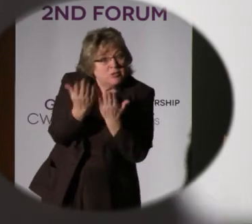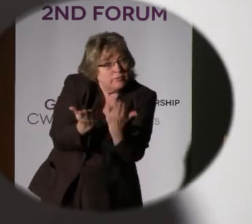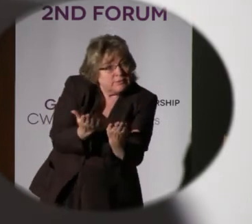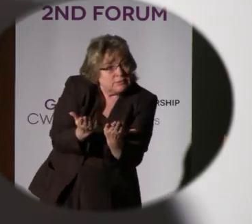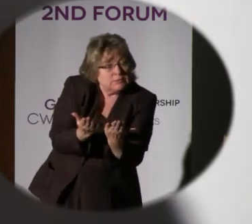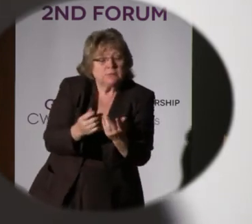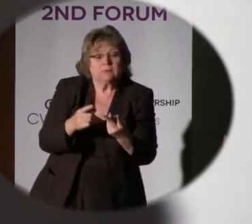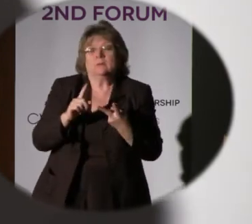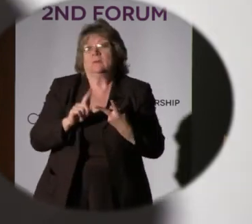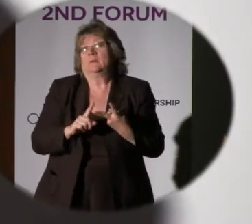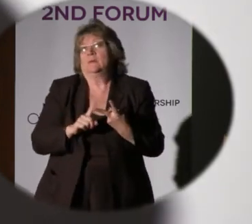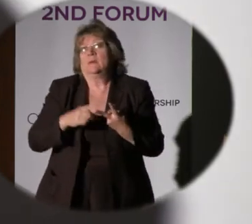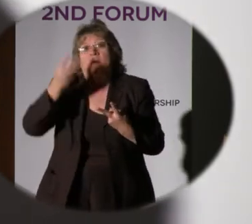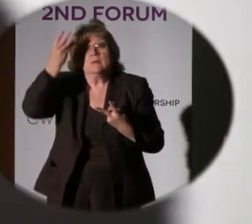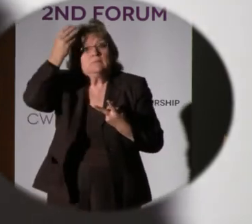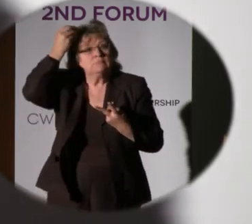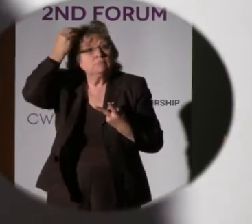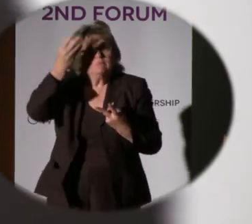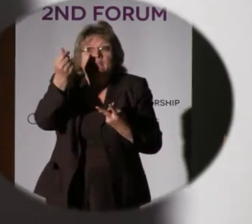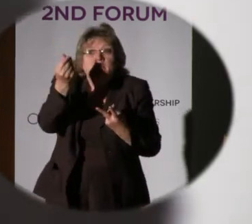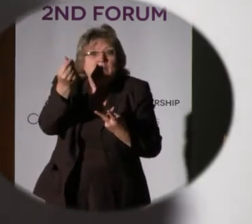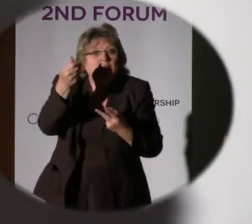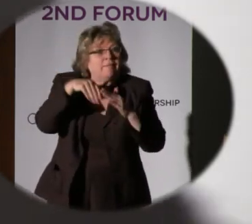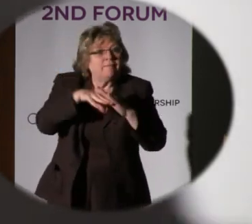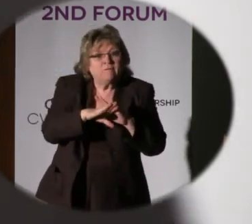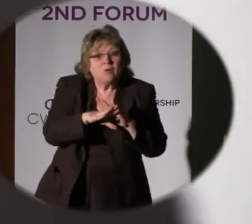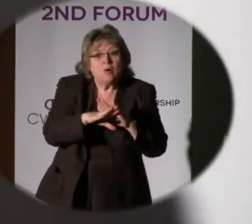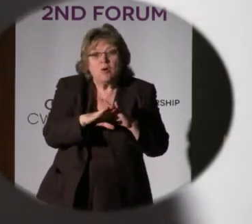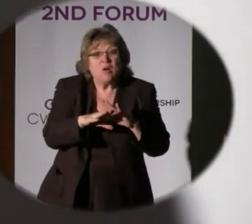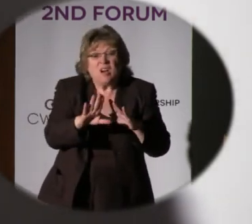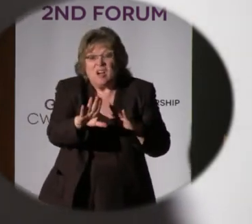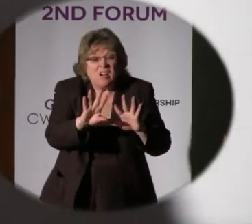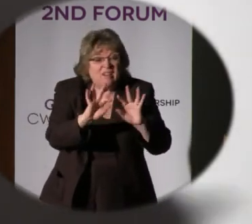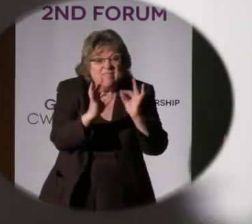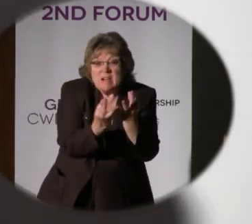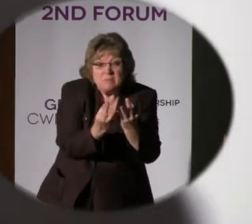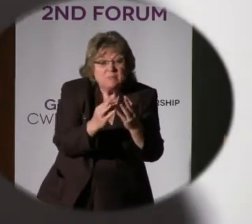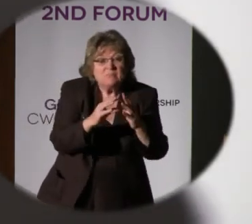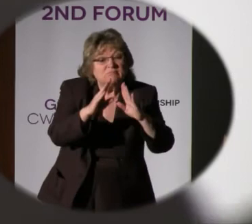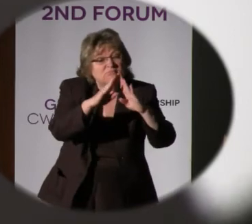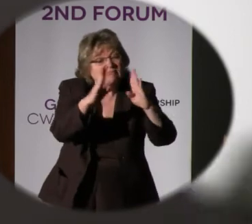clean water, health care, rehabilitation, and extra.